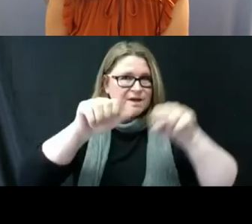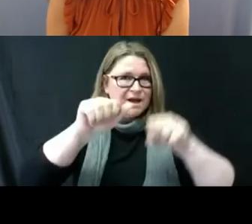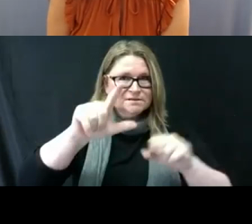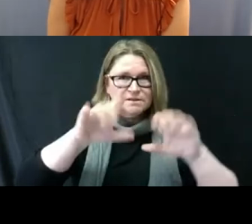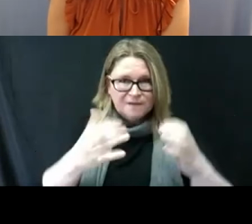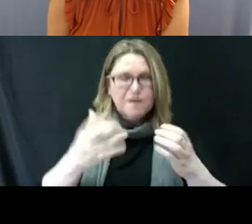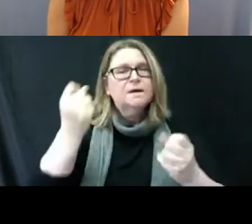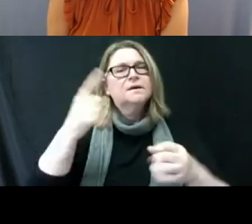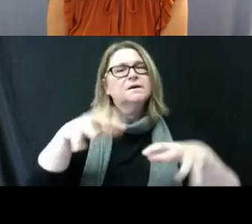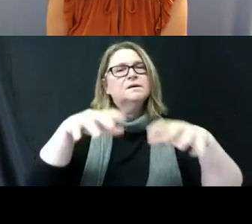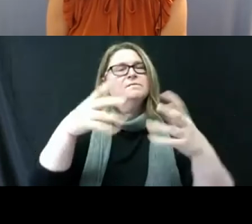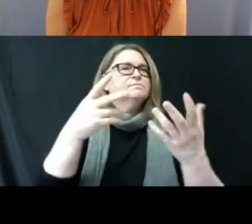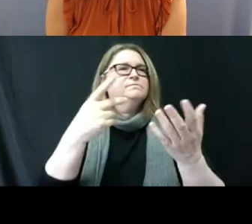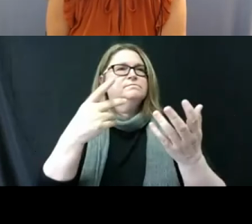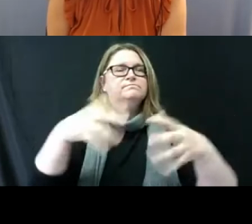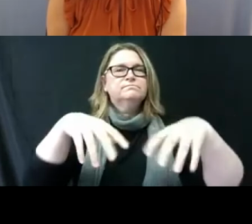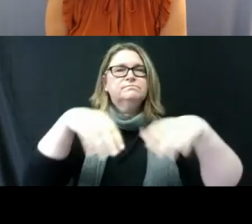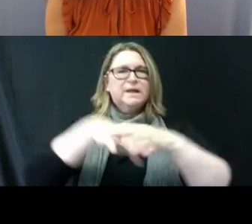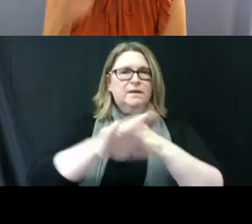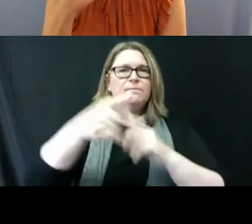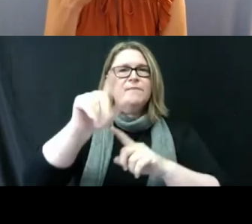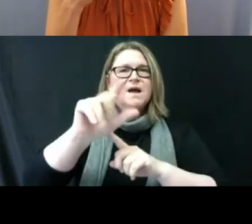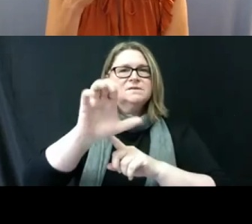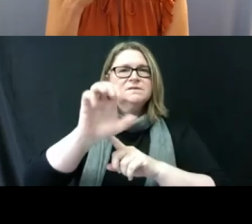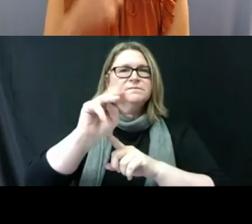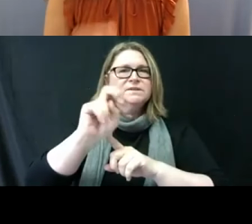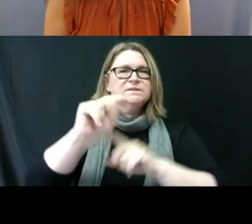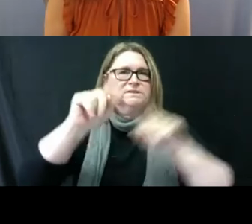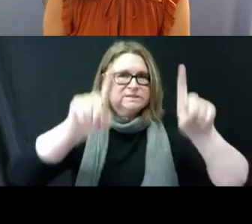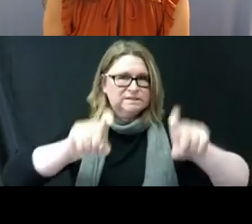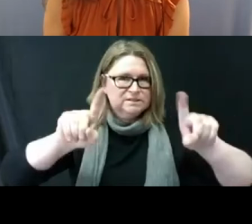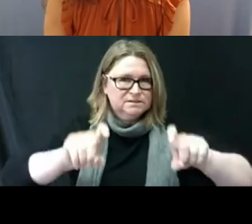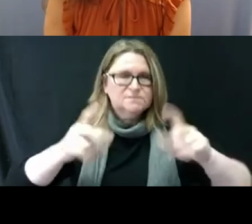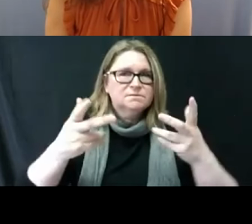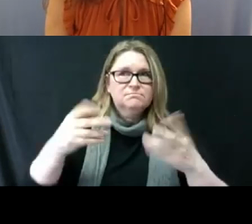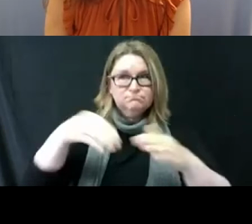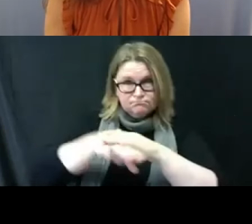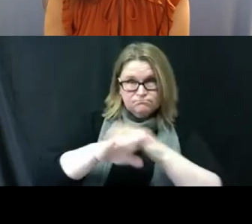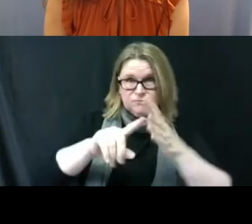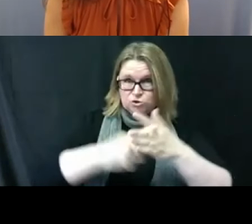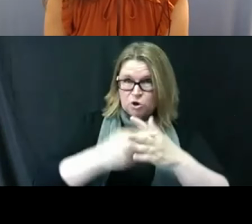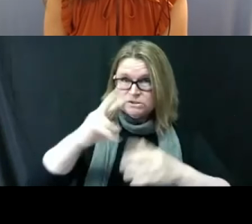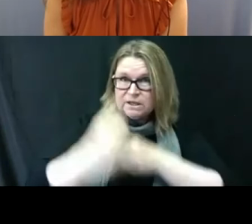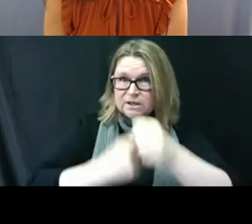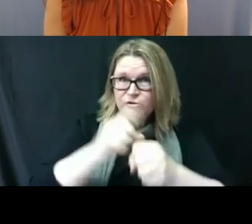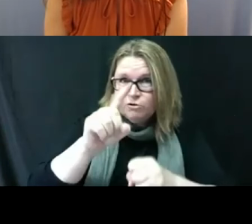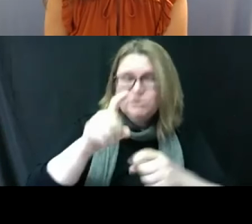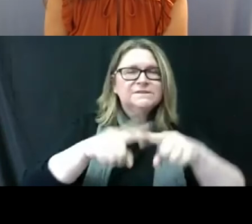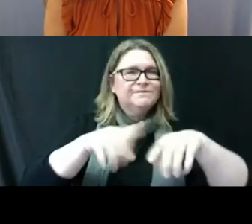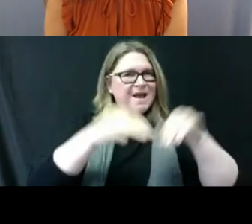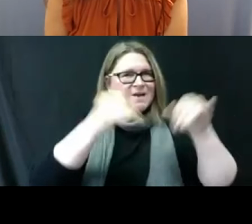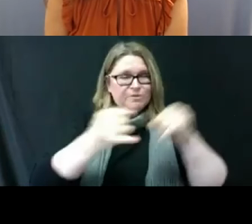prerequisites. And then also if you've taken ASL classes in high school, then you would do a placement